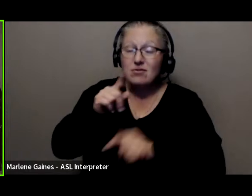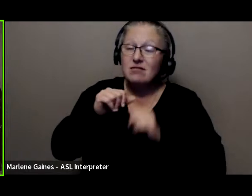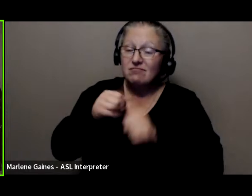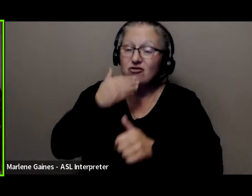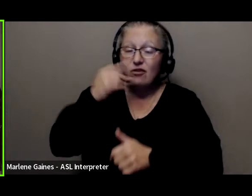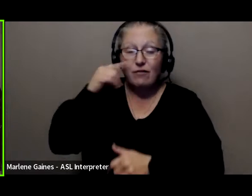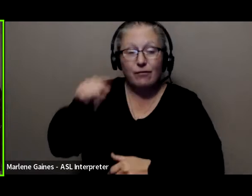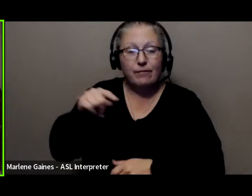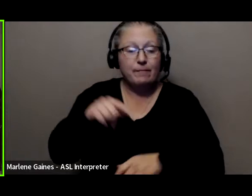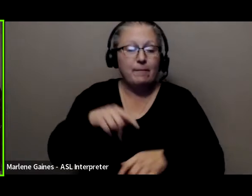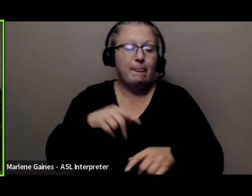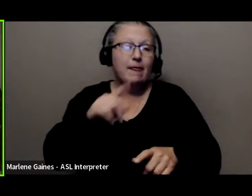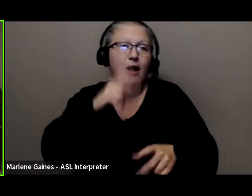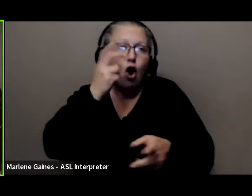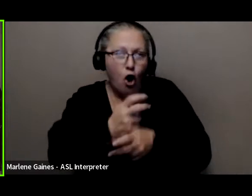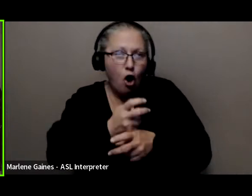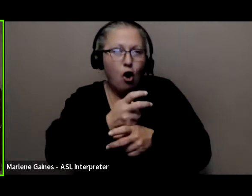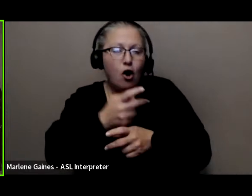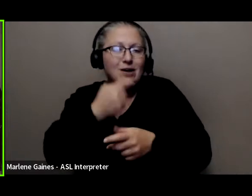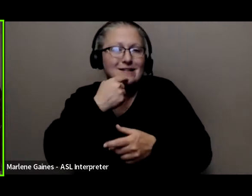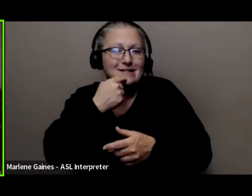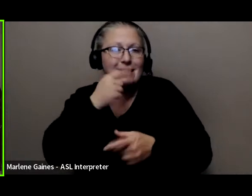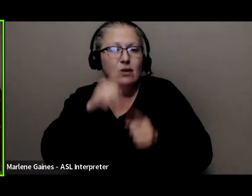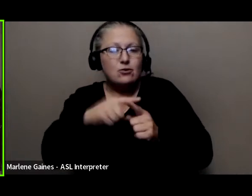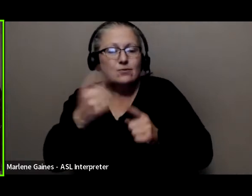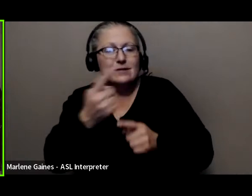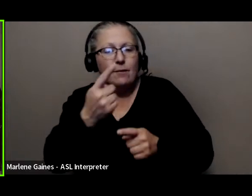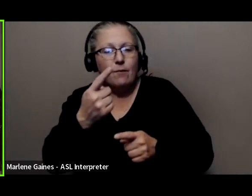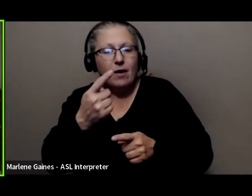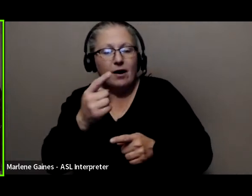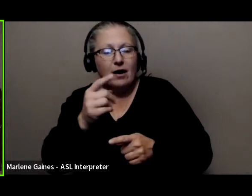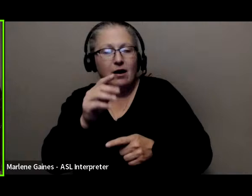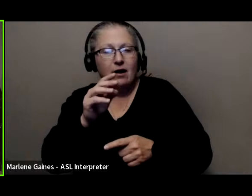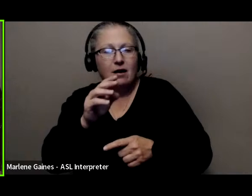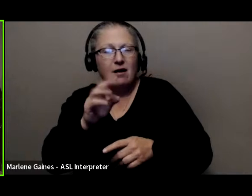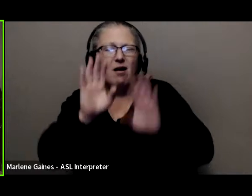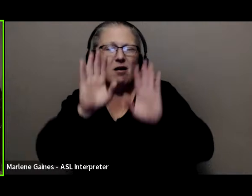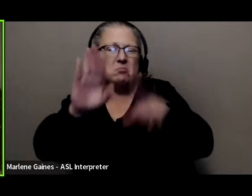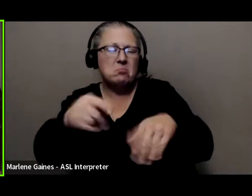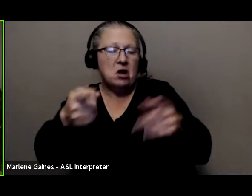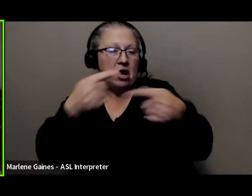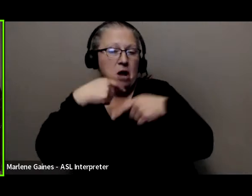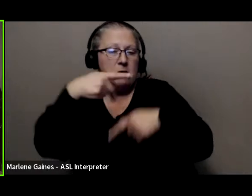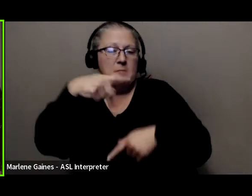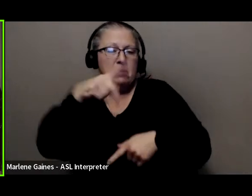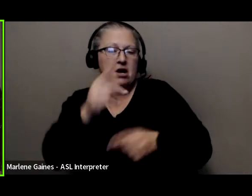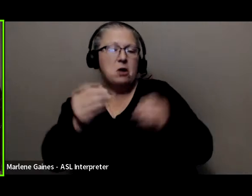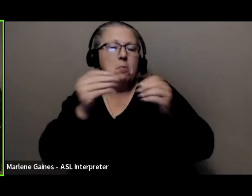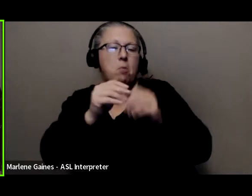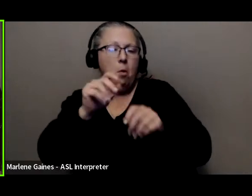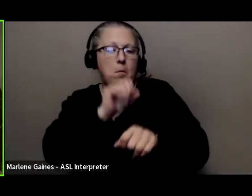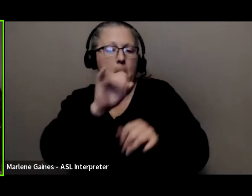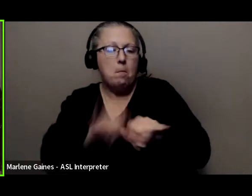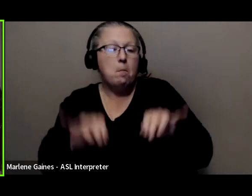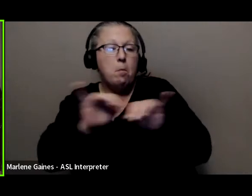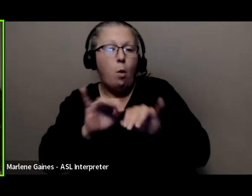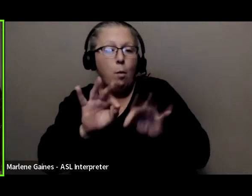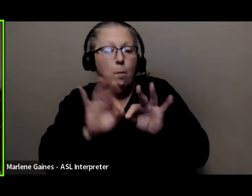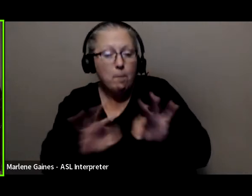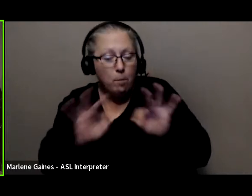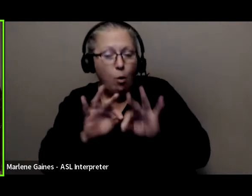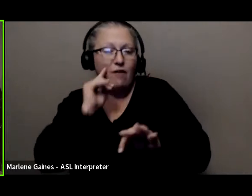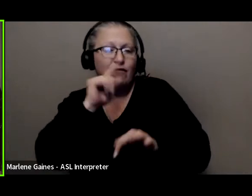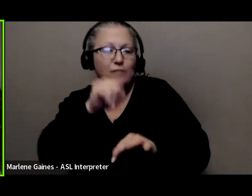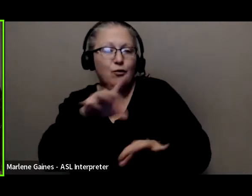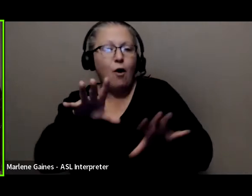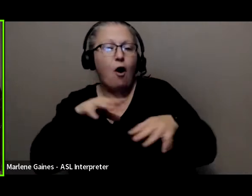hard. It's hard to say to someone, come to our PD. That's more important than you're needing to take that day. Yeah. So I